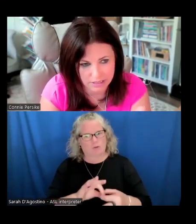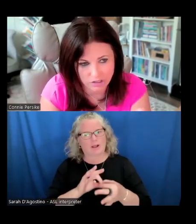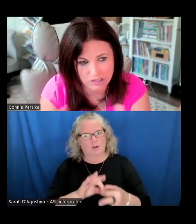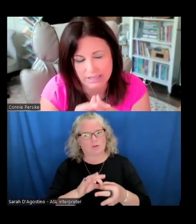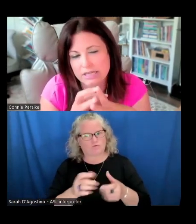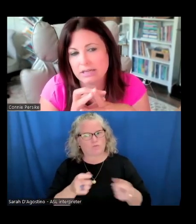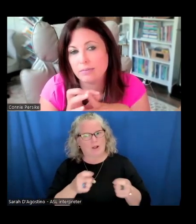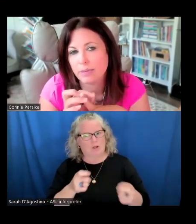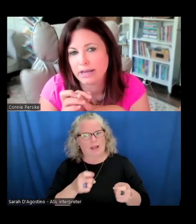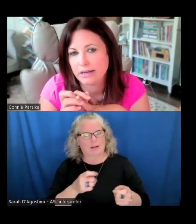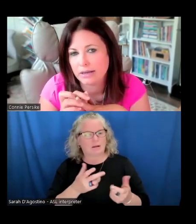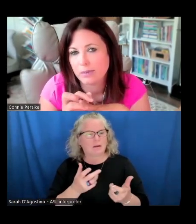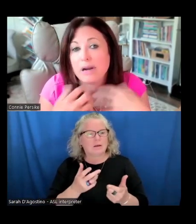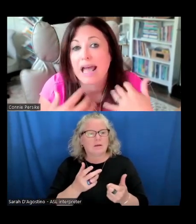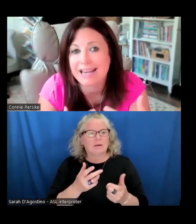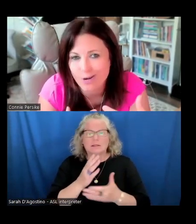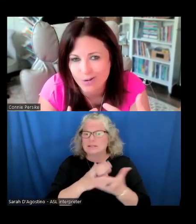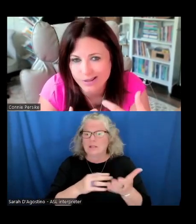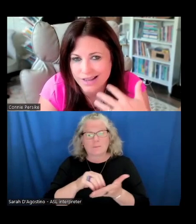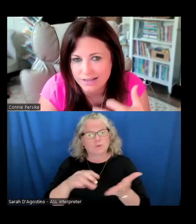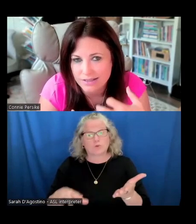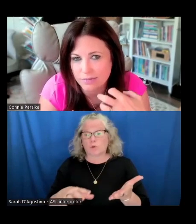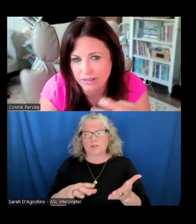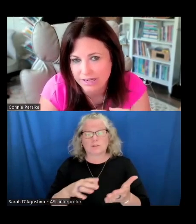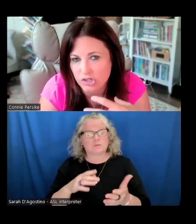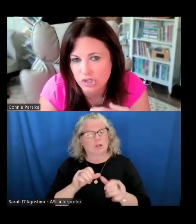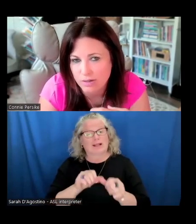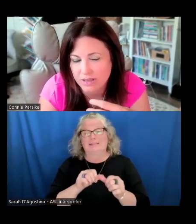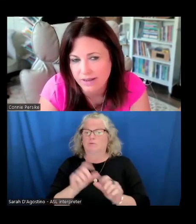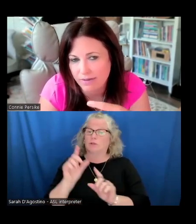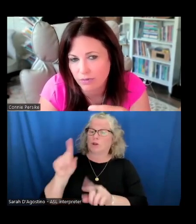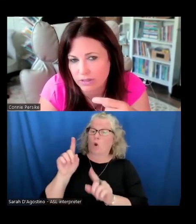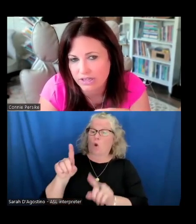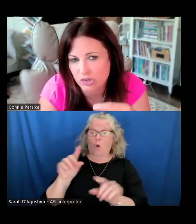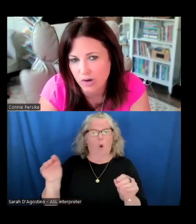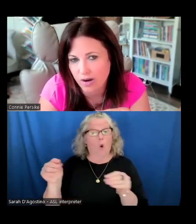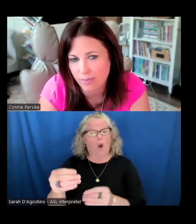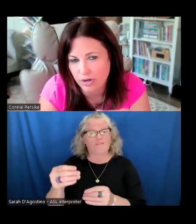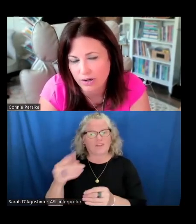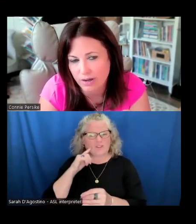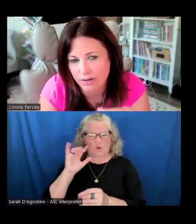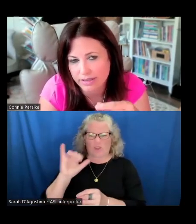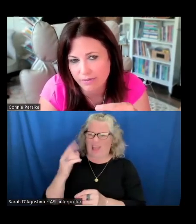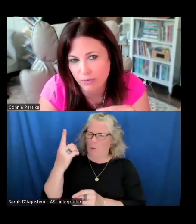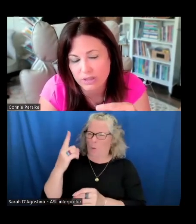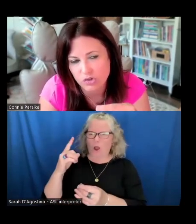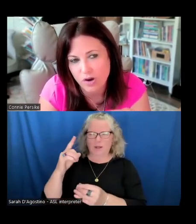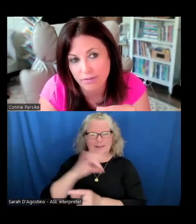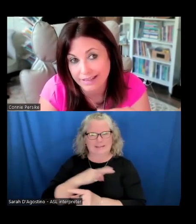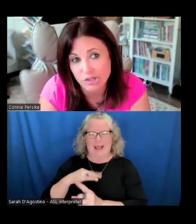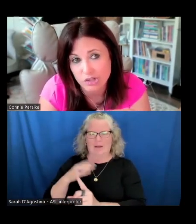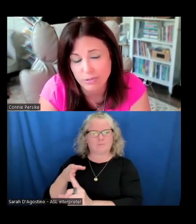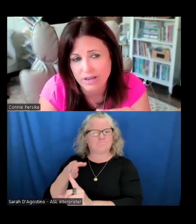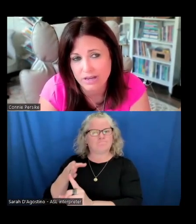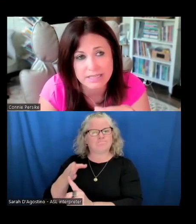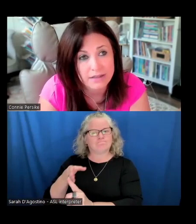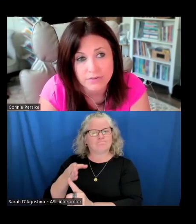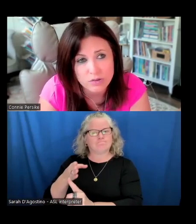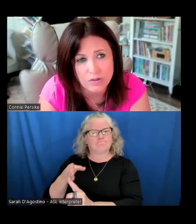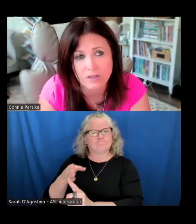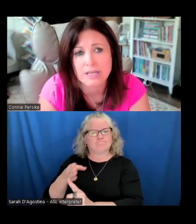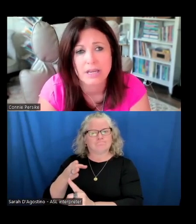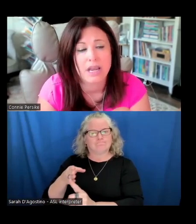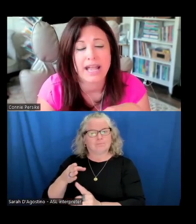they're attention seeking, but I know that that's the relationship that they have a really strong relationship with that